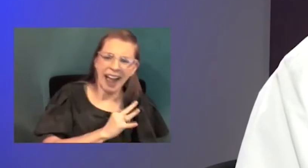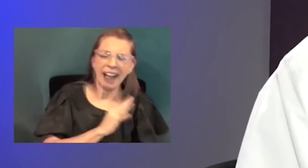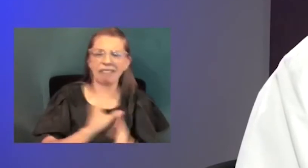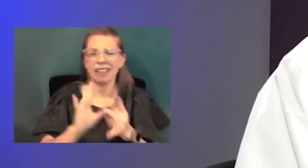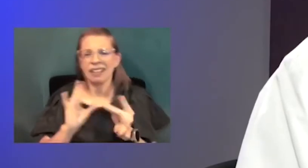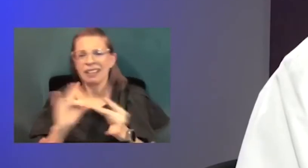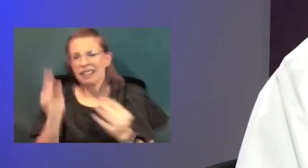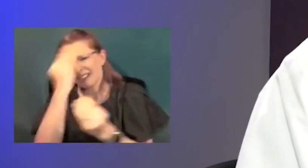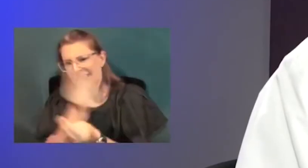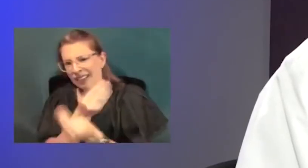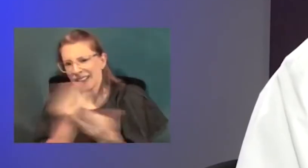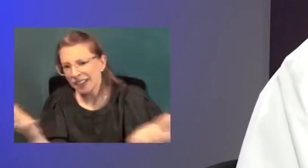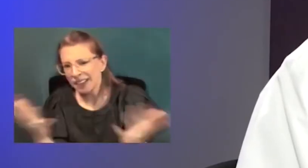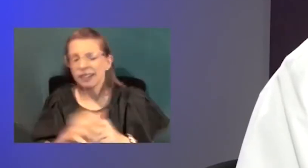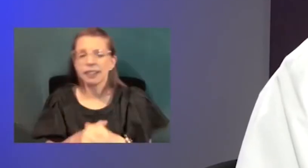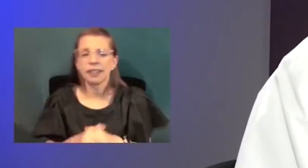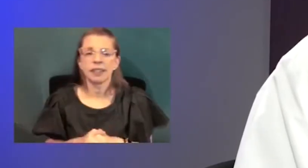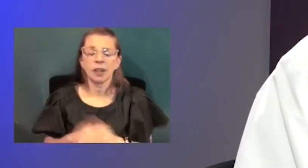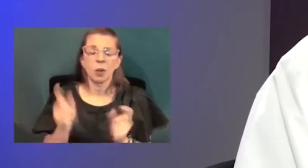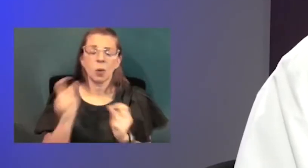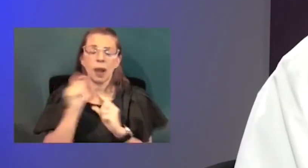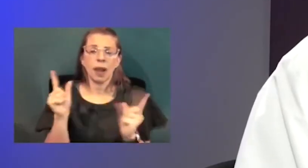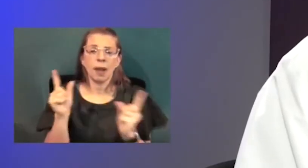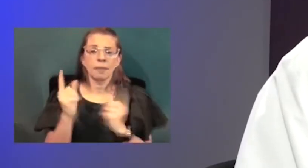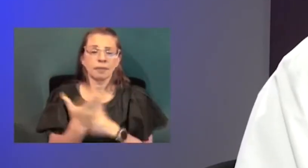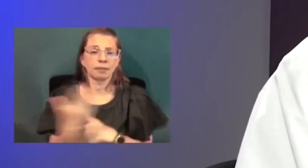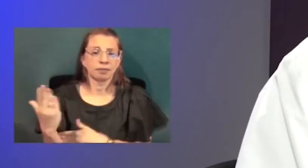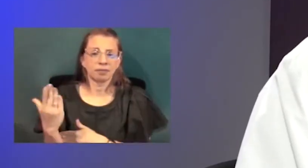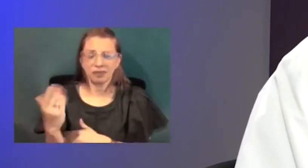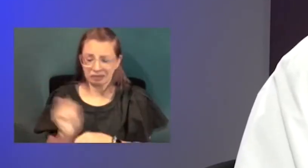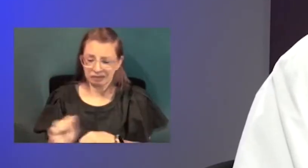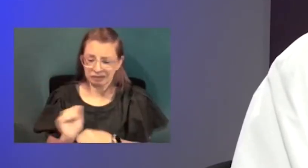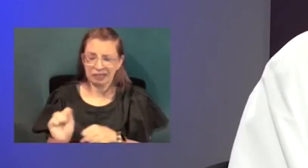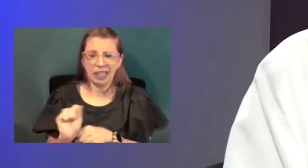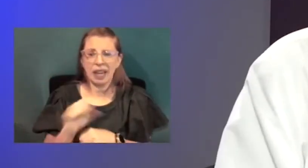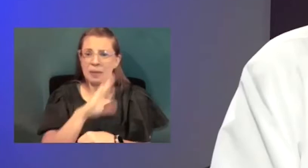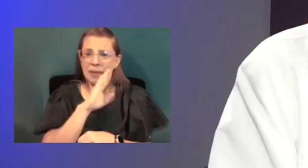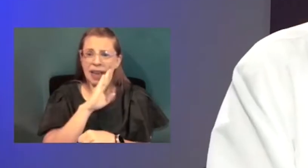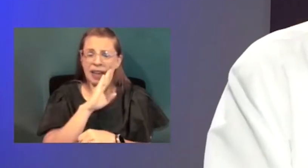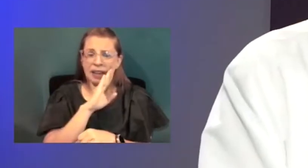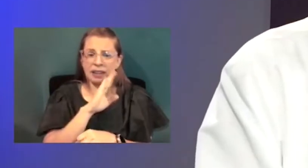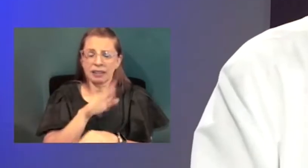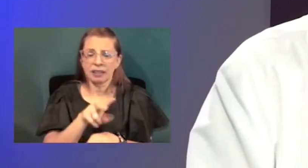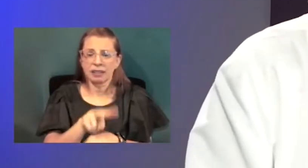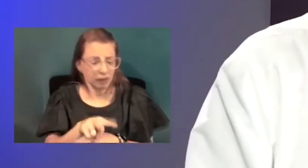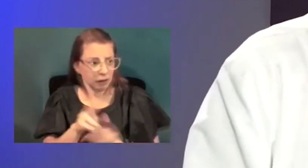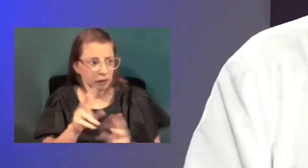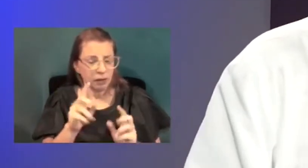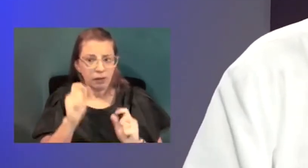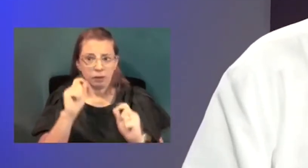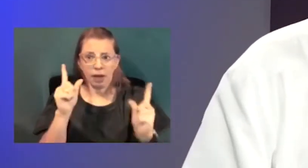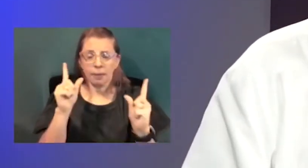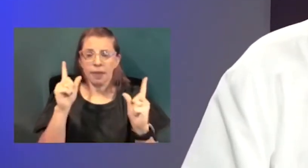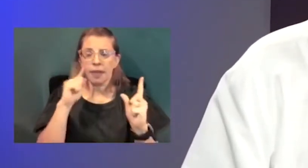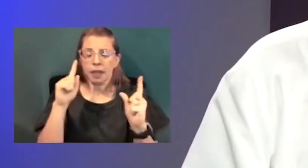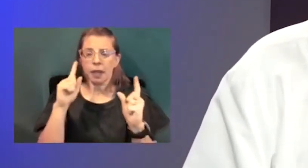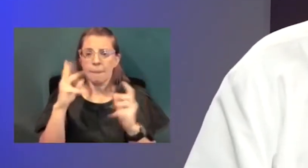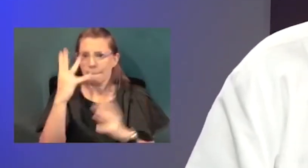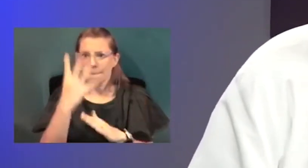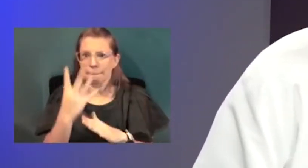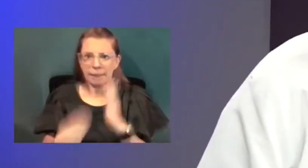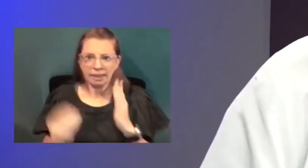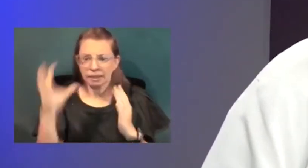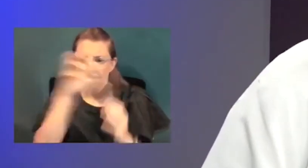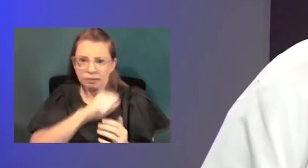And you wake up, you try to do the work, and you go to bed, and you wake up in the middle of the night and think, what did I miss? And so I think it's been a hard year